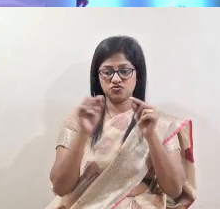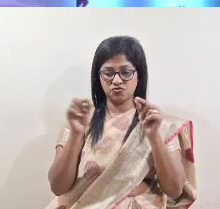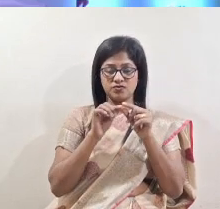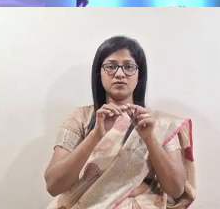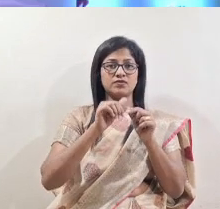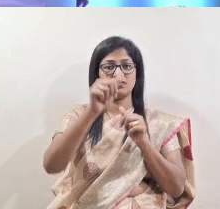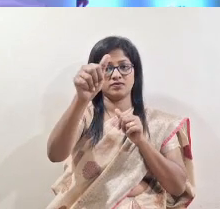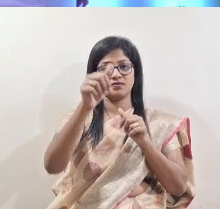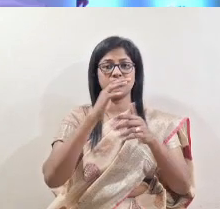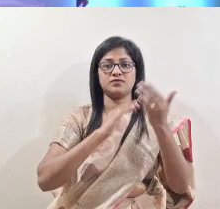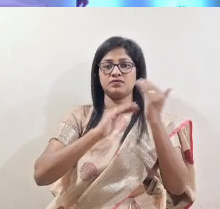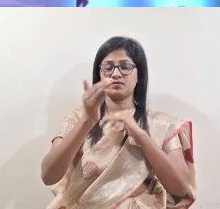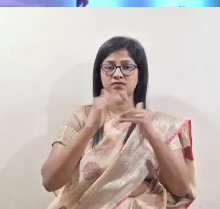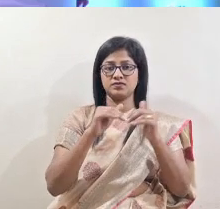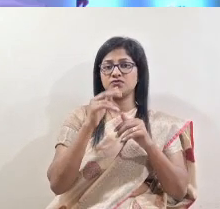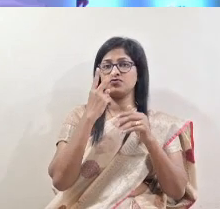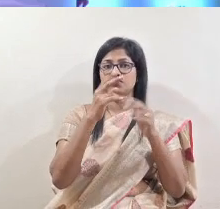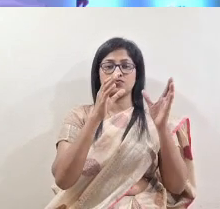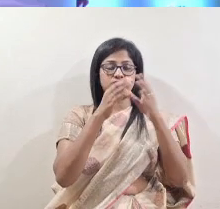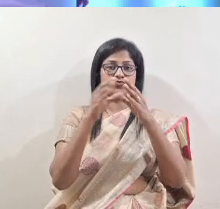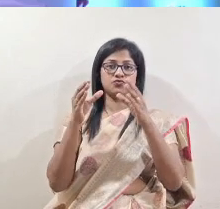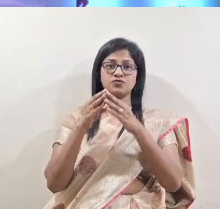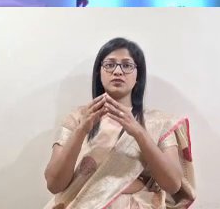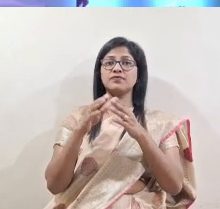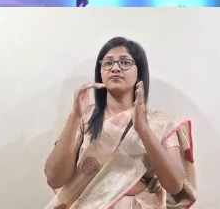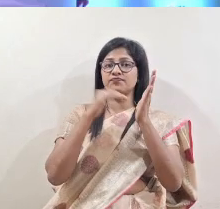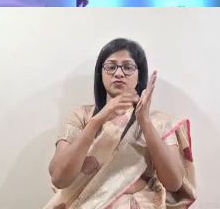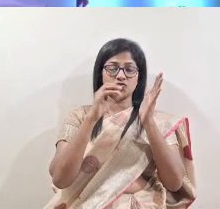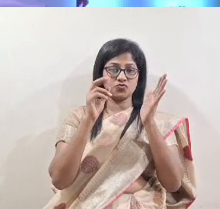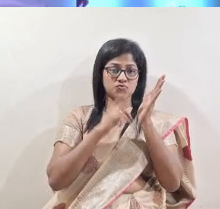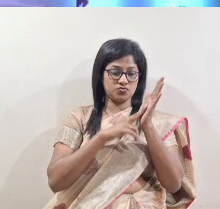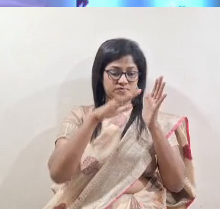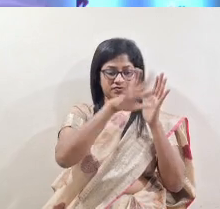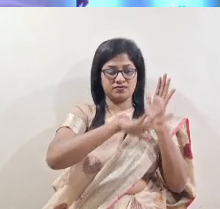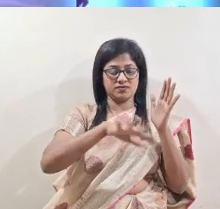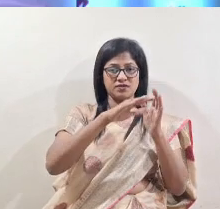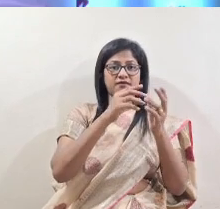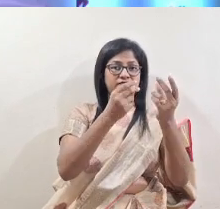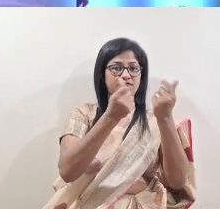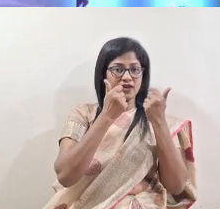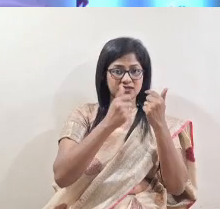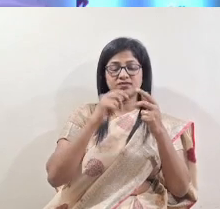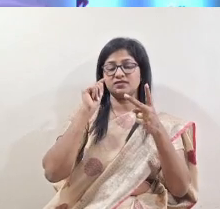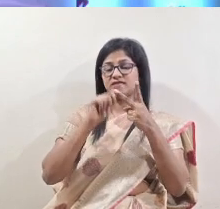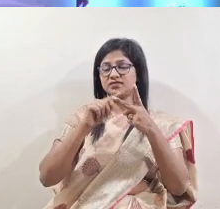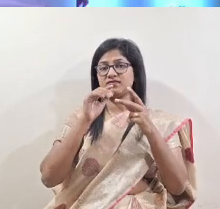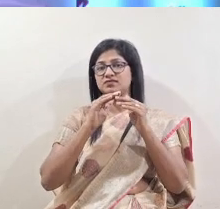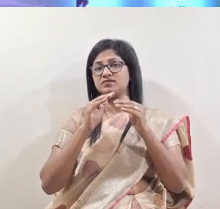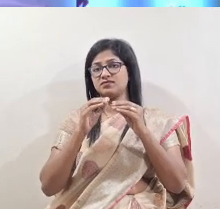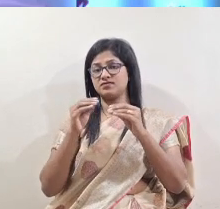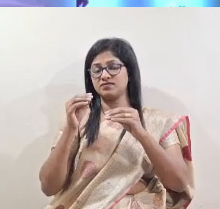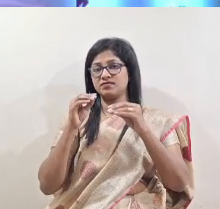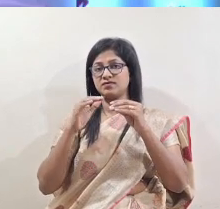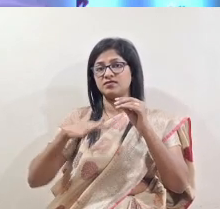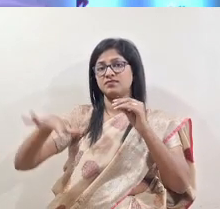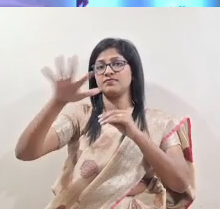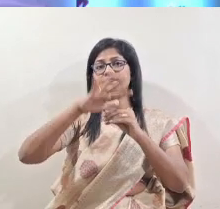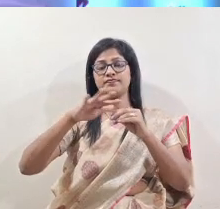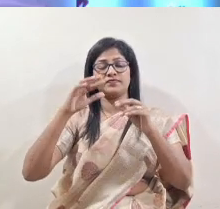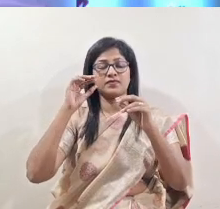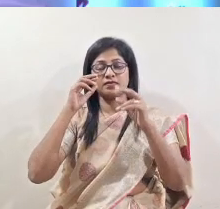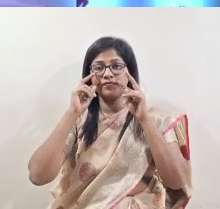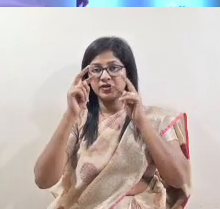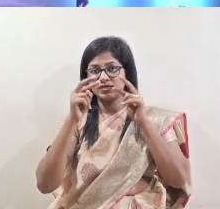the short range and long range interactions, we consider two zones, zone of immediate influence and the zone of perceived influence.